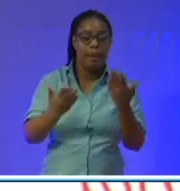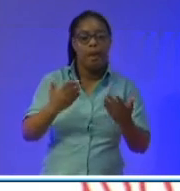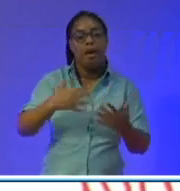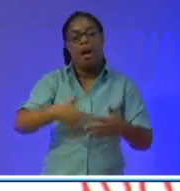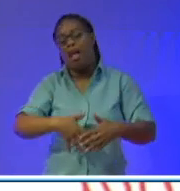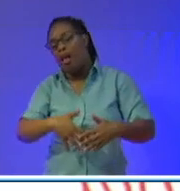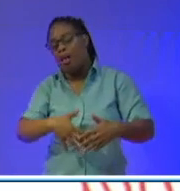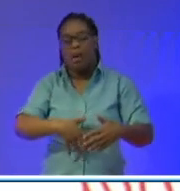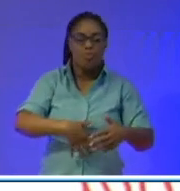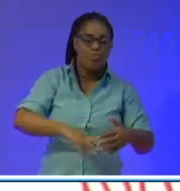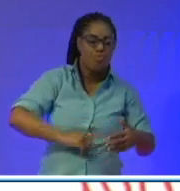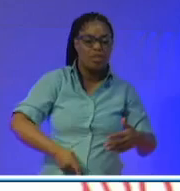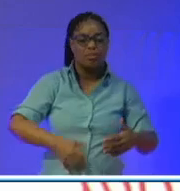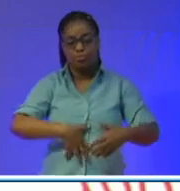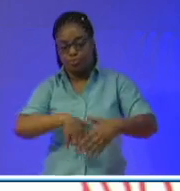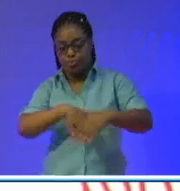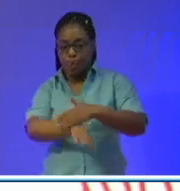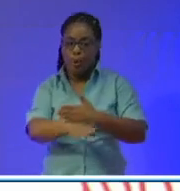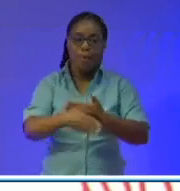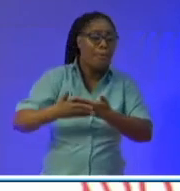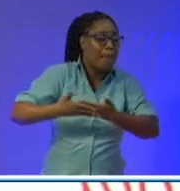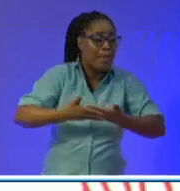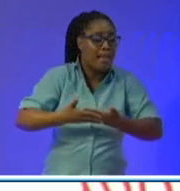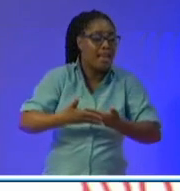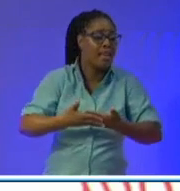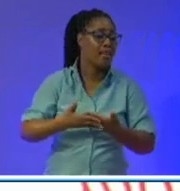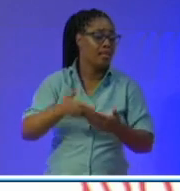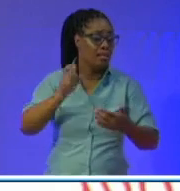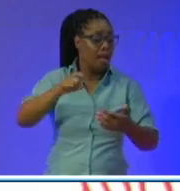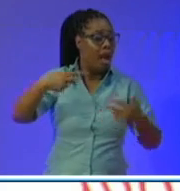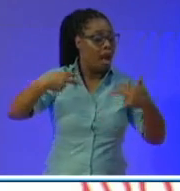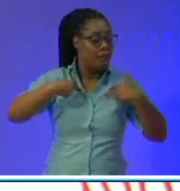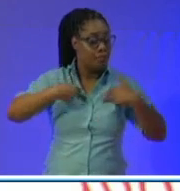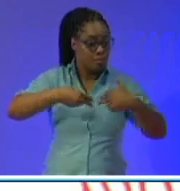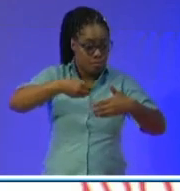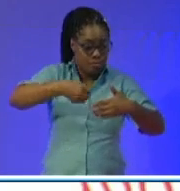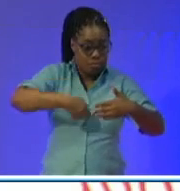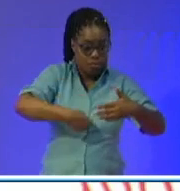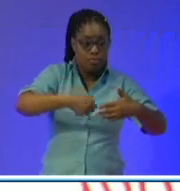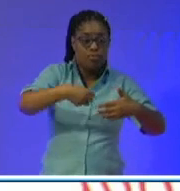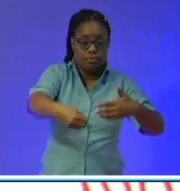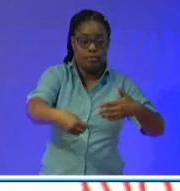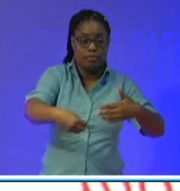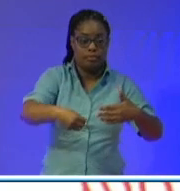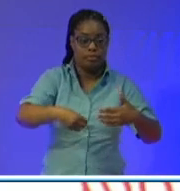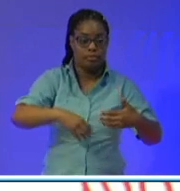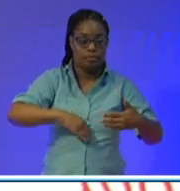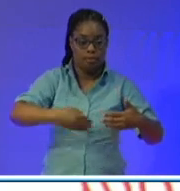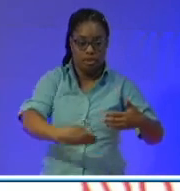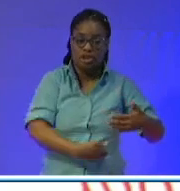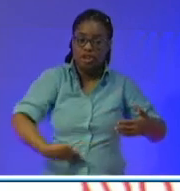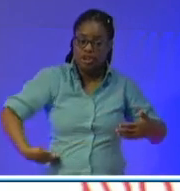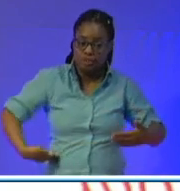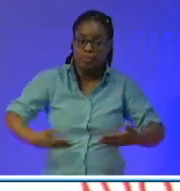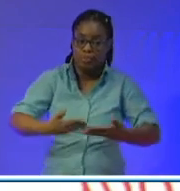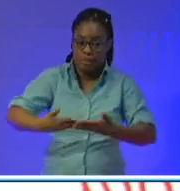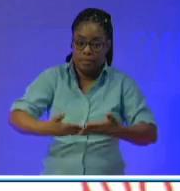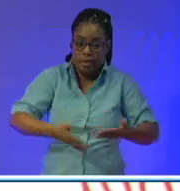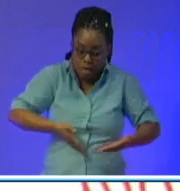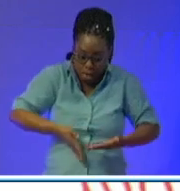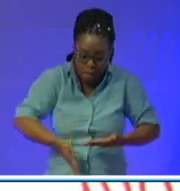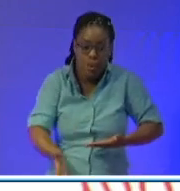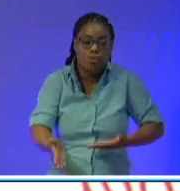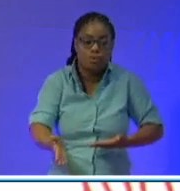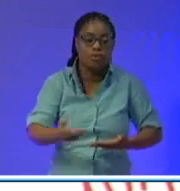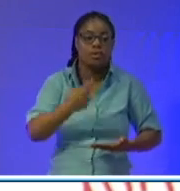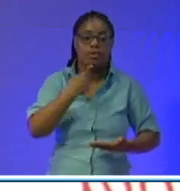and therefore we are detecting COVID in our pregnant patients. And if you are in the labor ward and you deliver, these babies